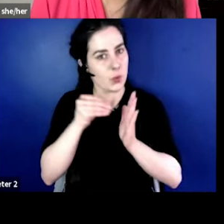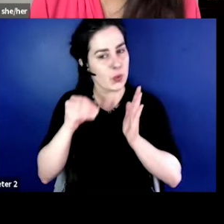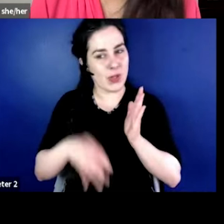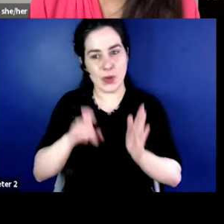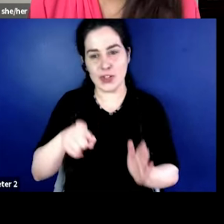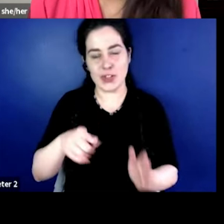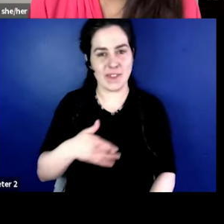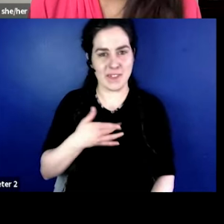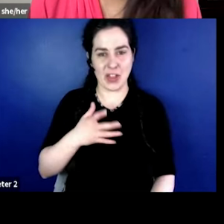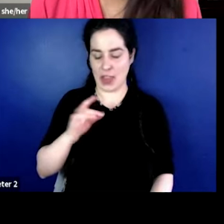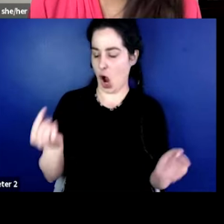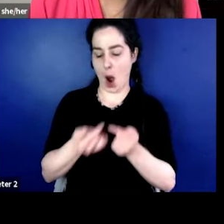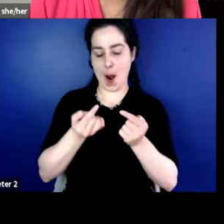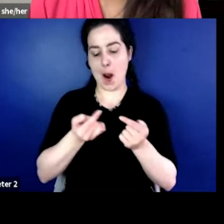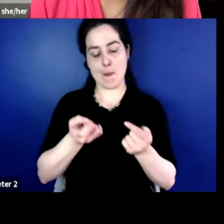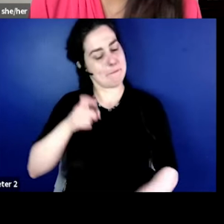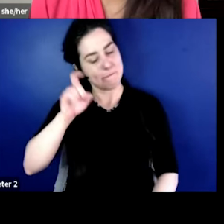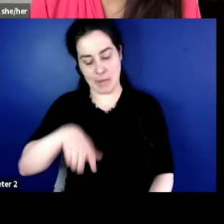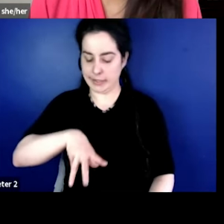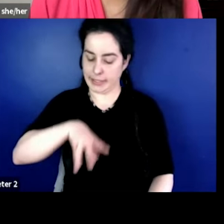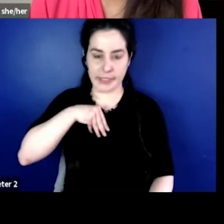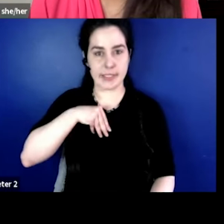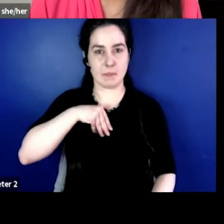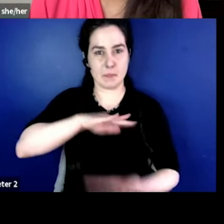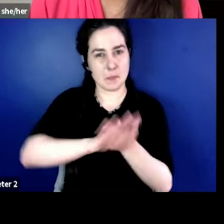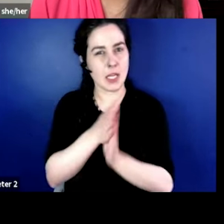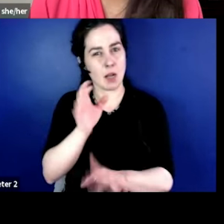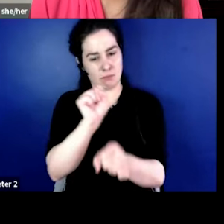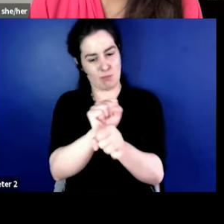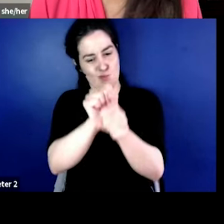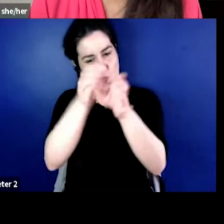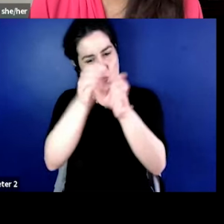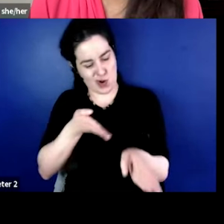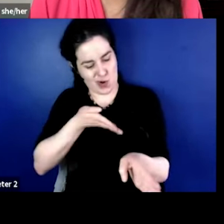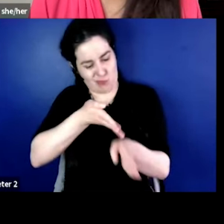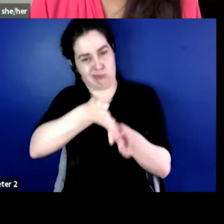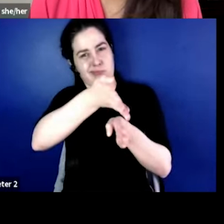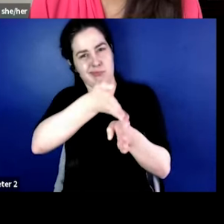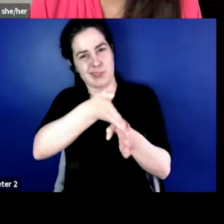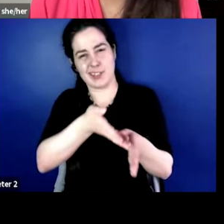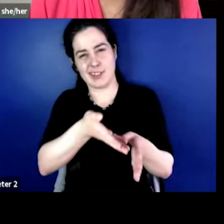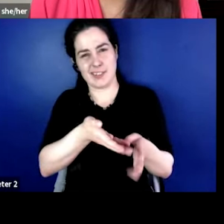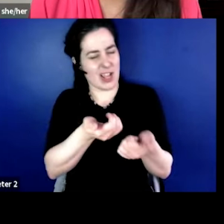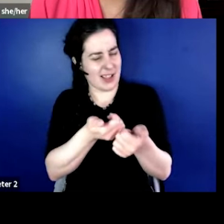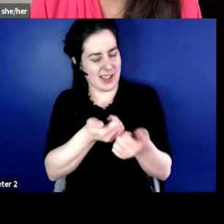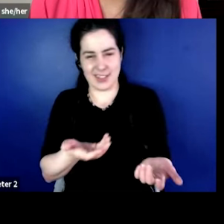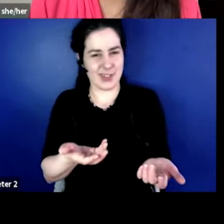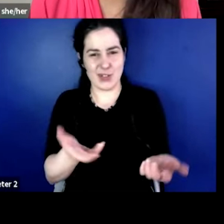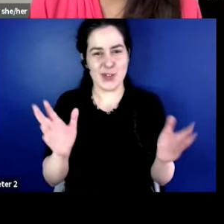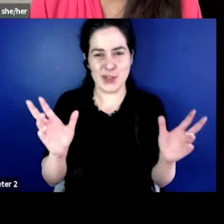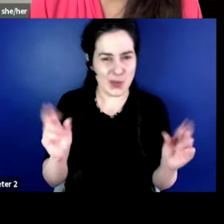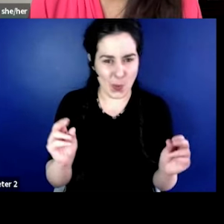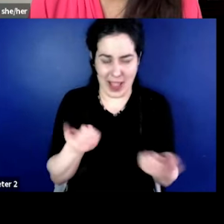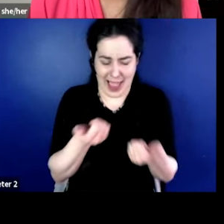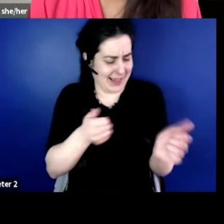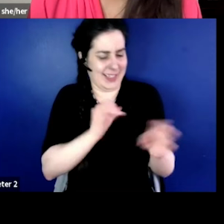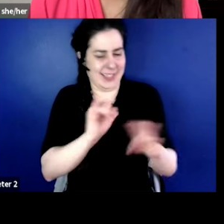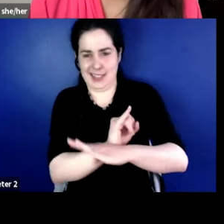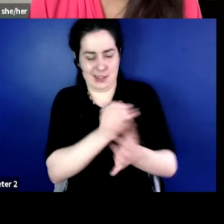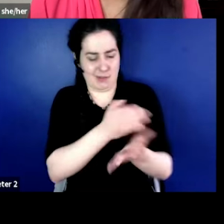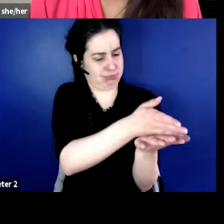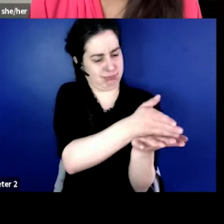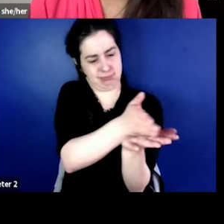be harmed to be a worker, to be in this industry of any of their choice. And so I think this